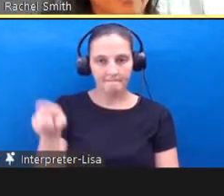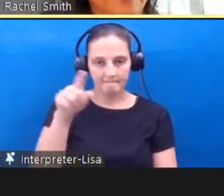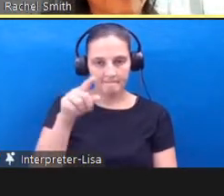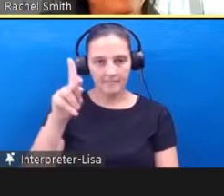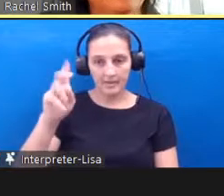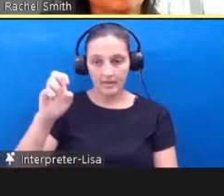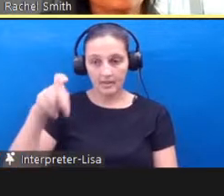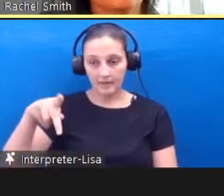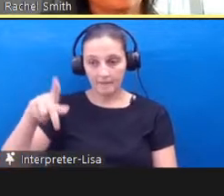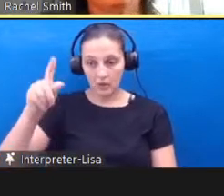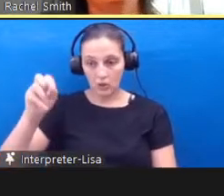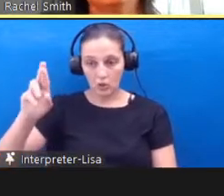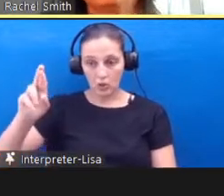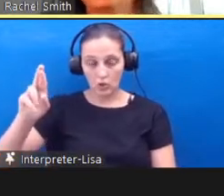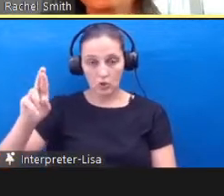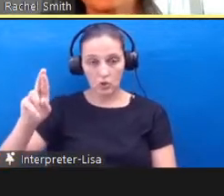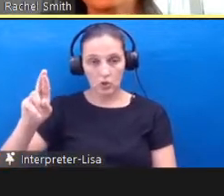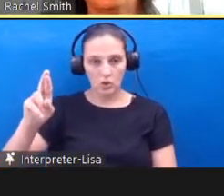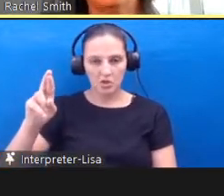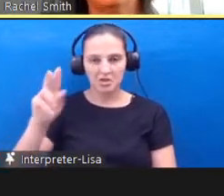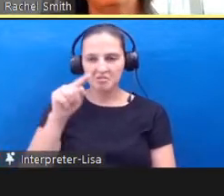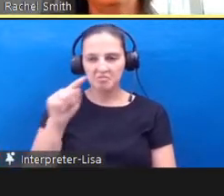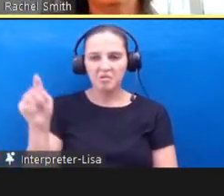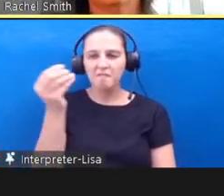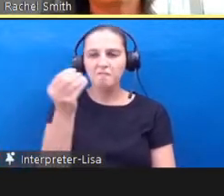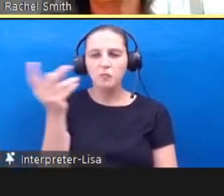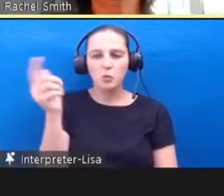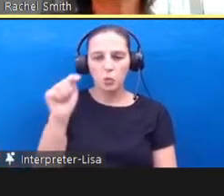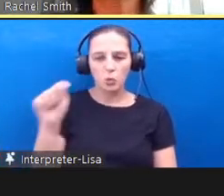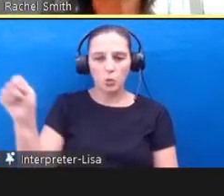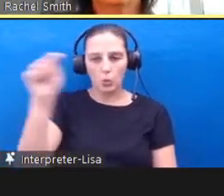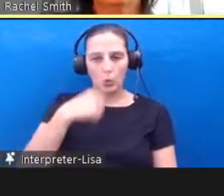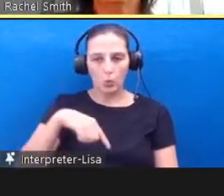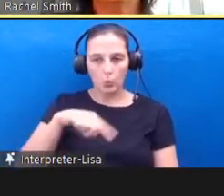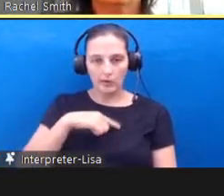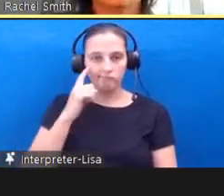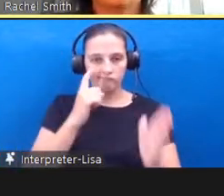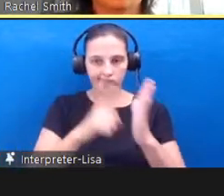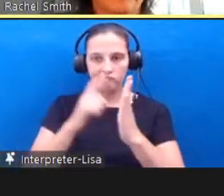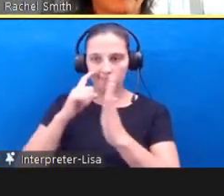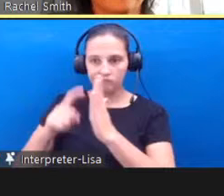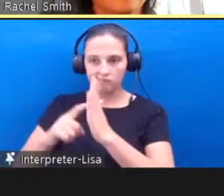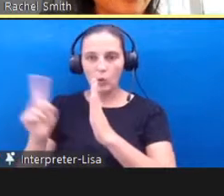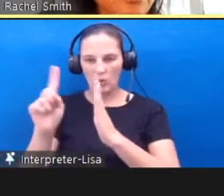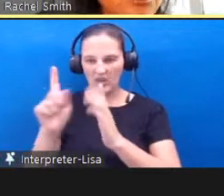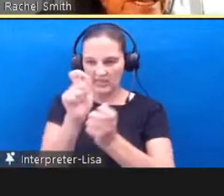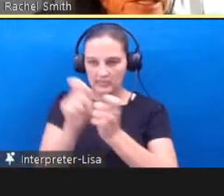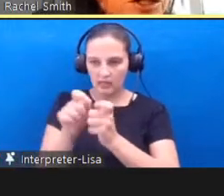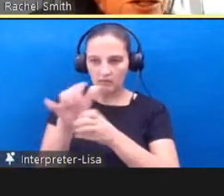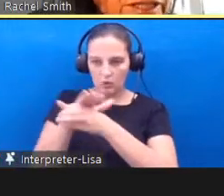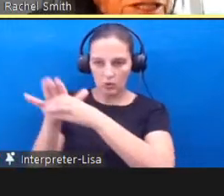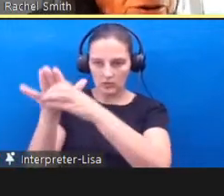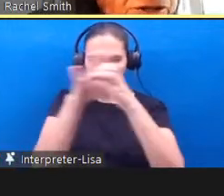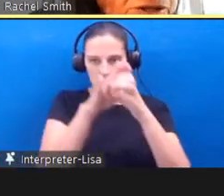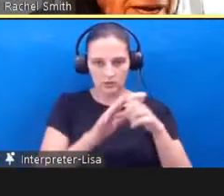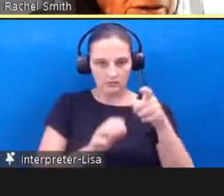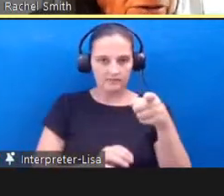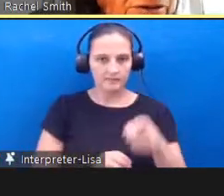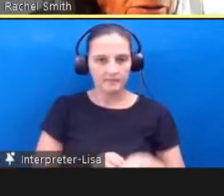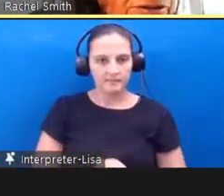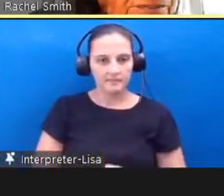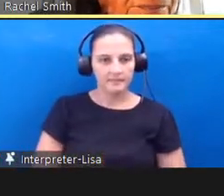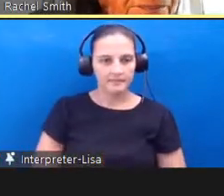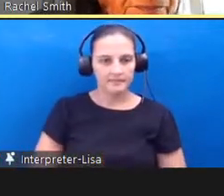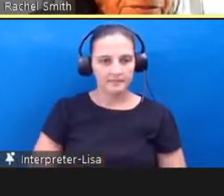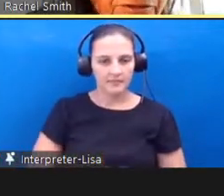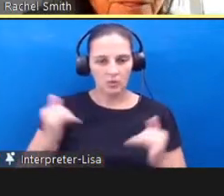is, these are just a few of the exoplanets that have been discovered. And these are the locations of the exoplanets. So let's focus back on